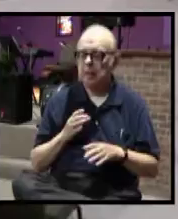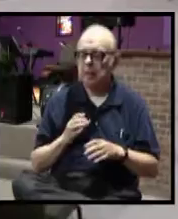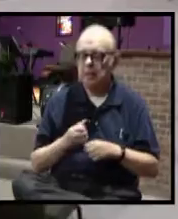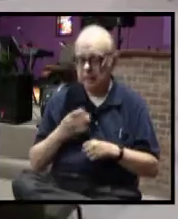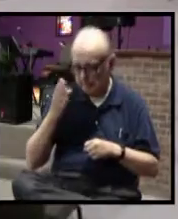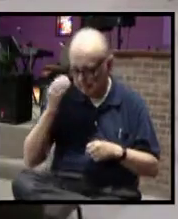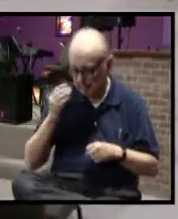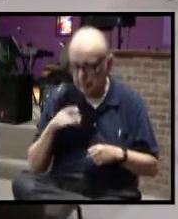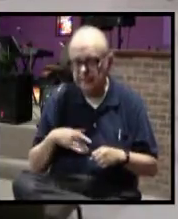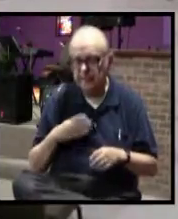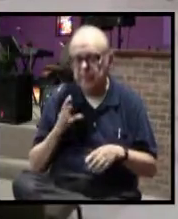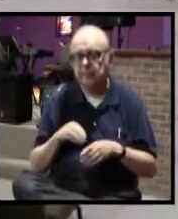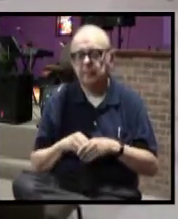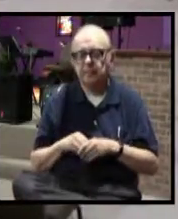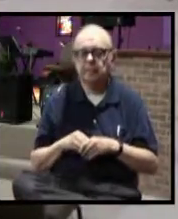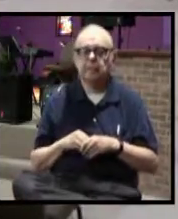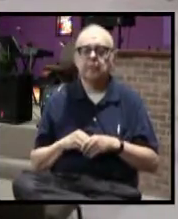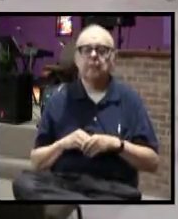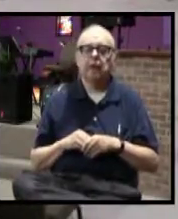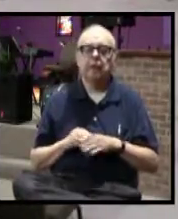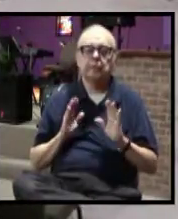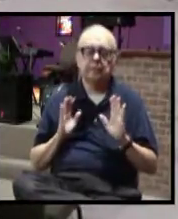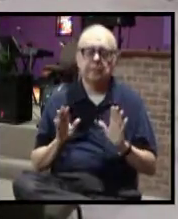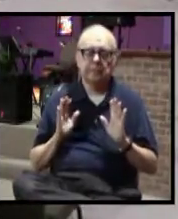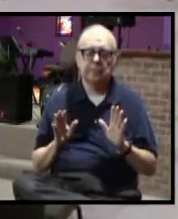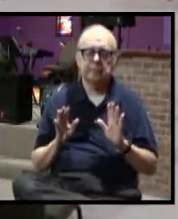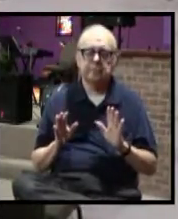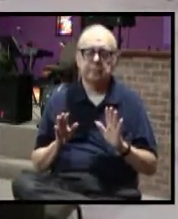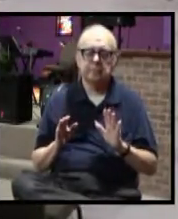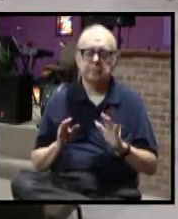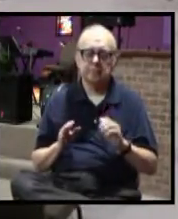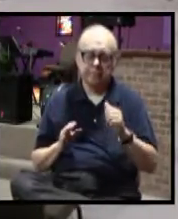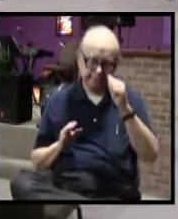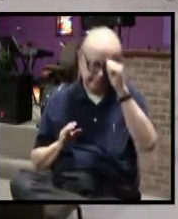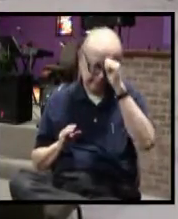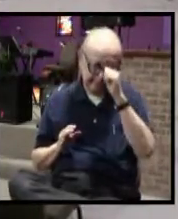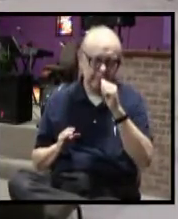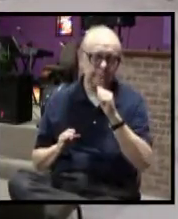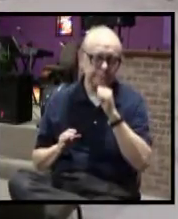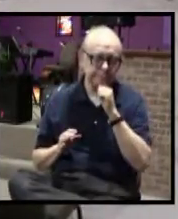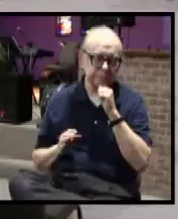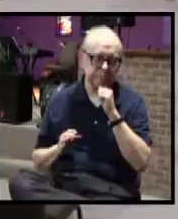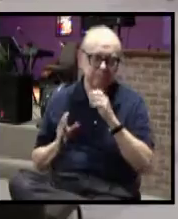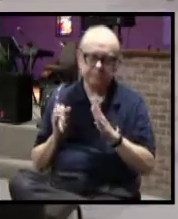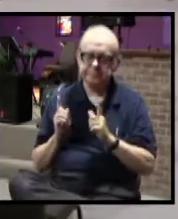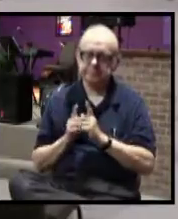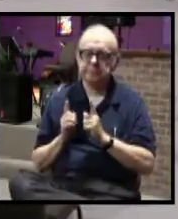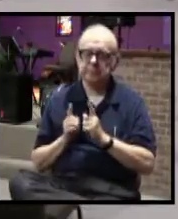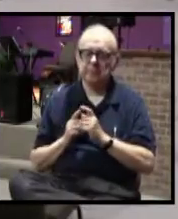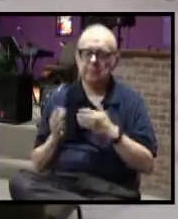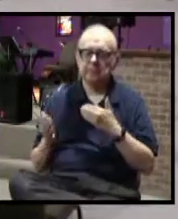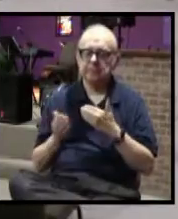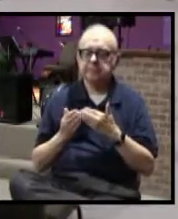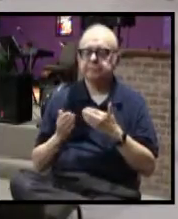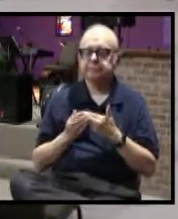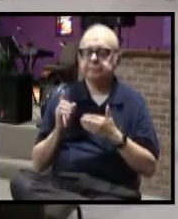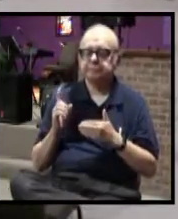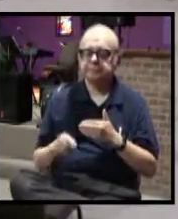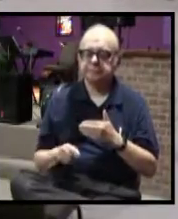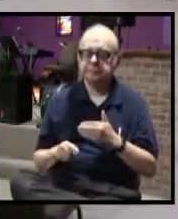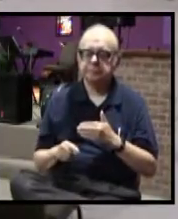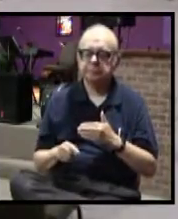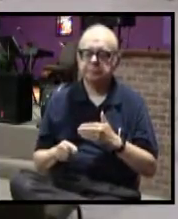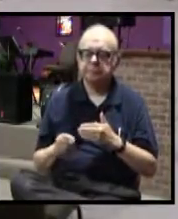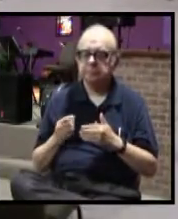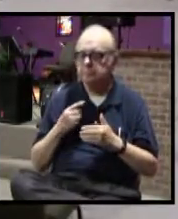make him feel included. My son's very smart. Great sense of humor. Every adult that meets him is drawn to him. However, because he